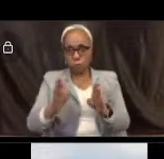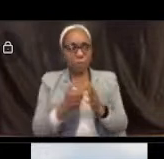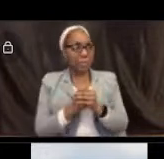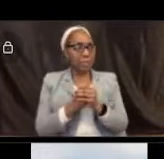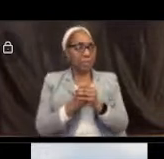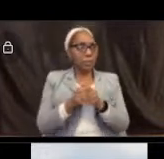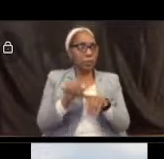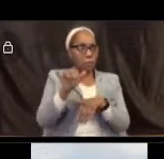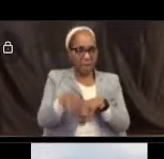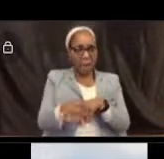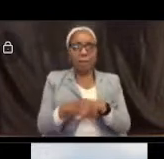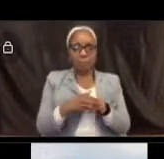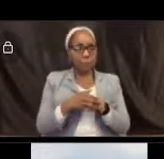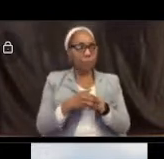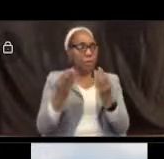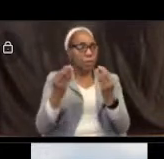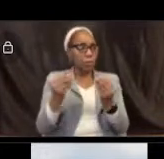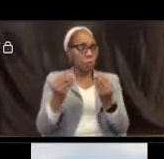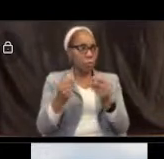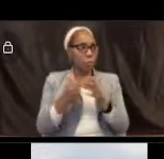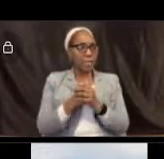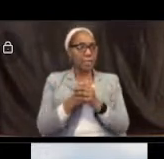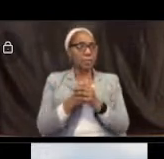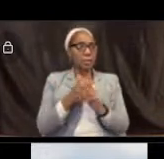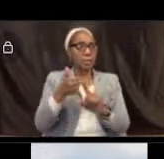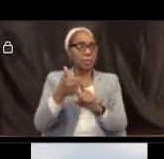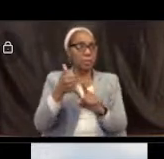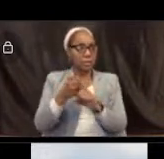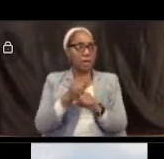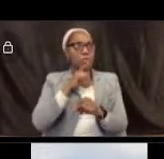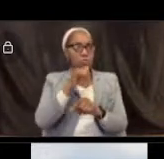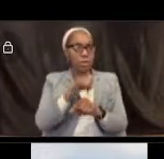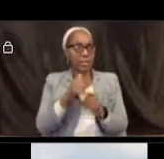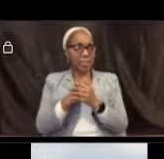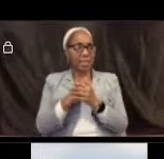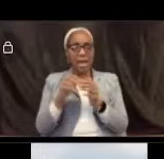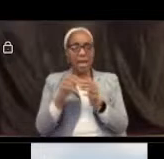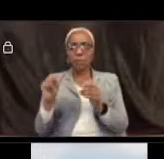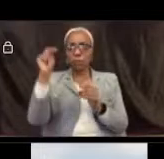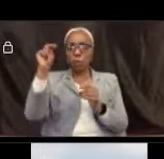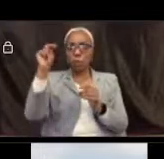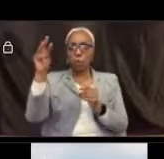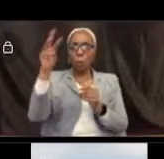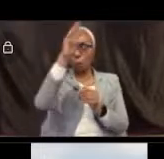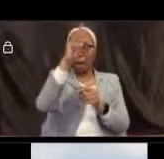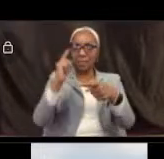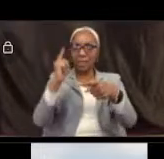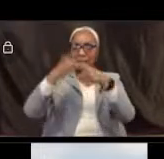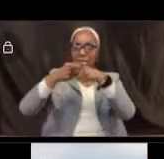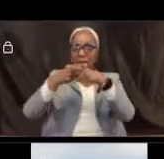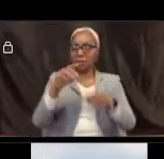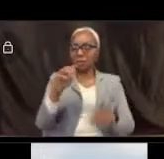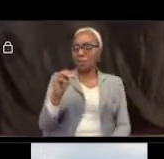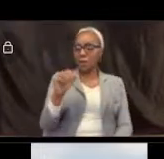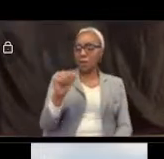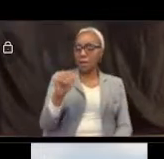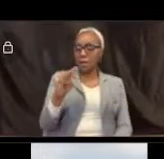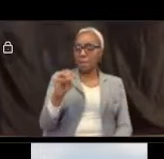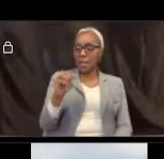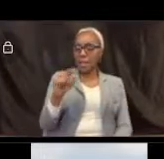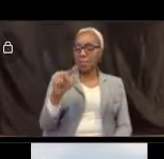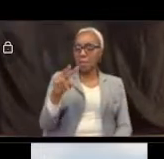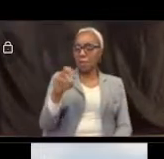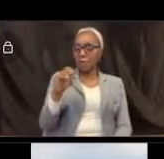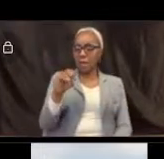So that's what it was. The properties that are really at the northwest intersection of Mableville Cutoff and Geyer